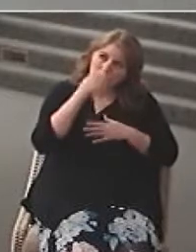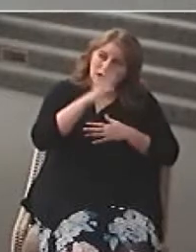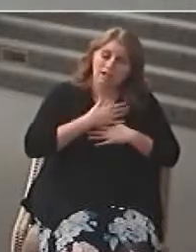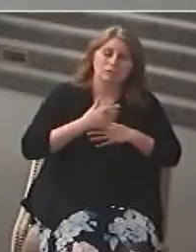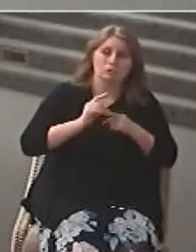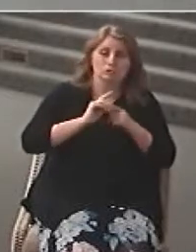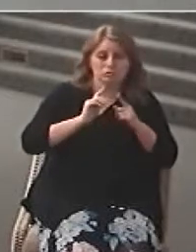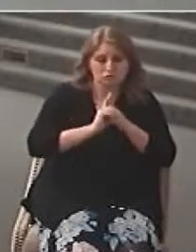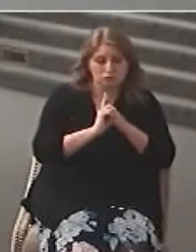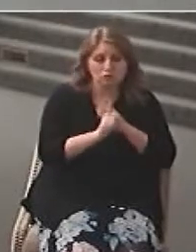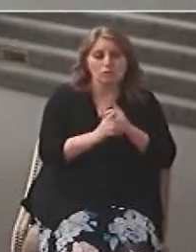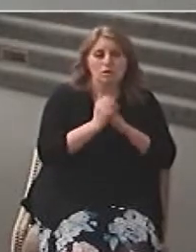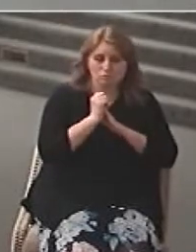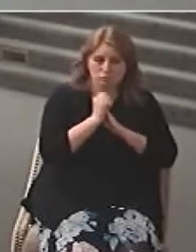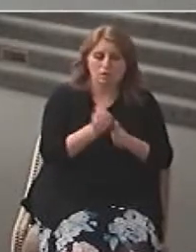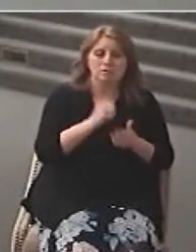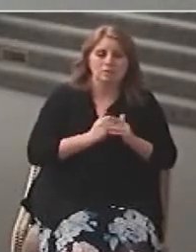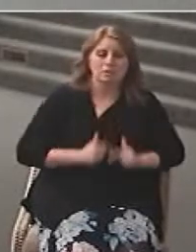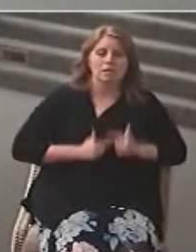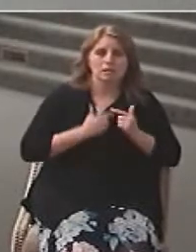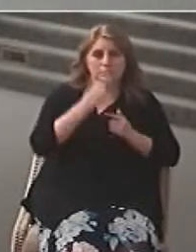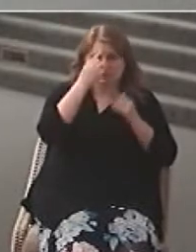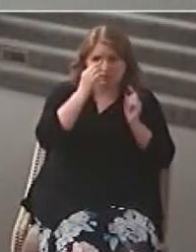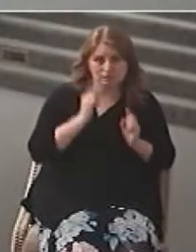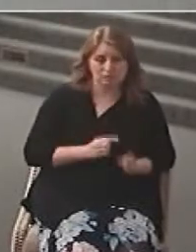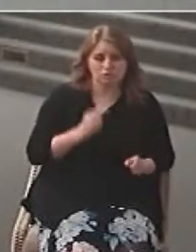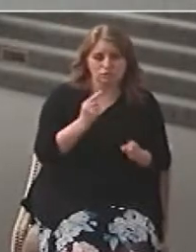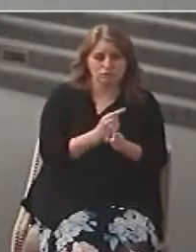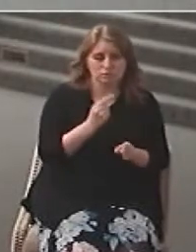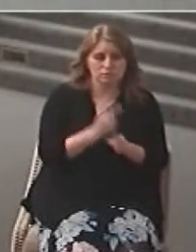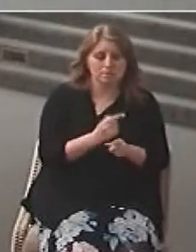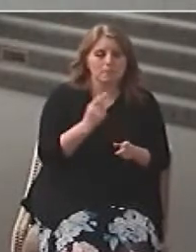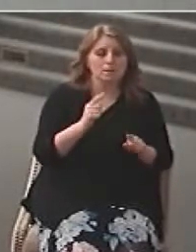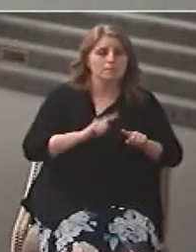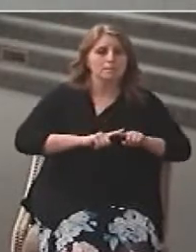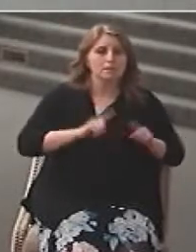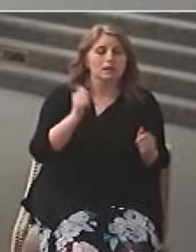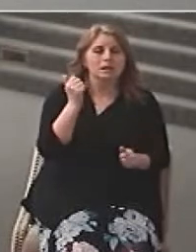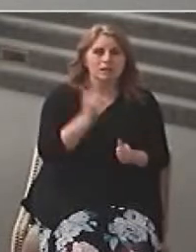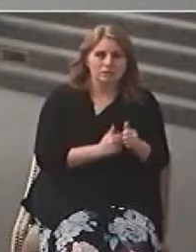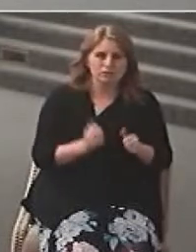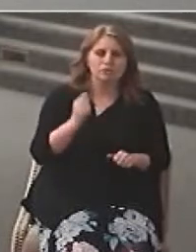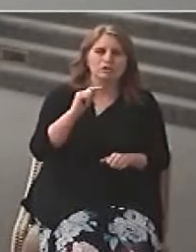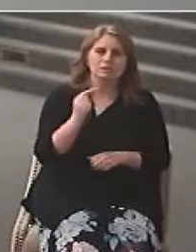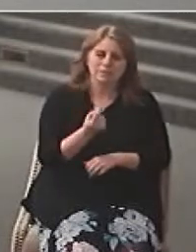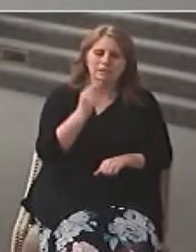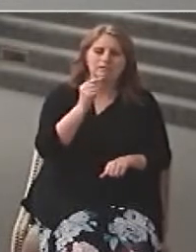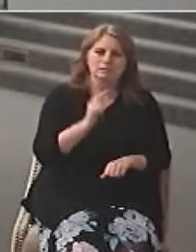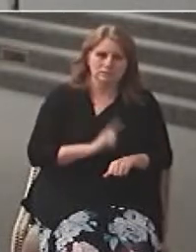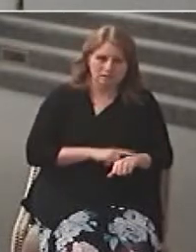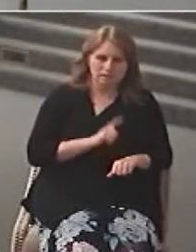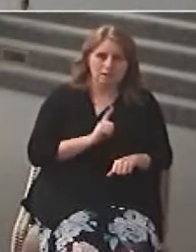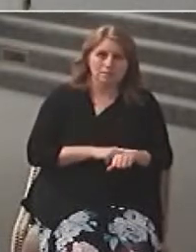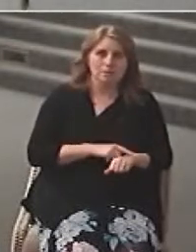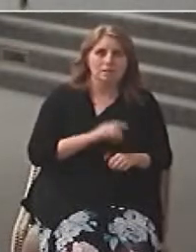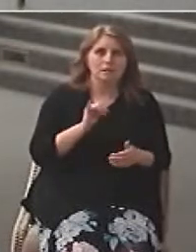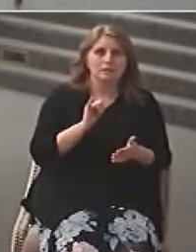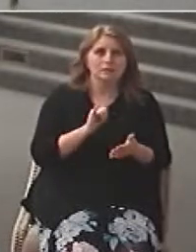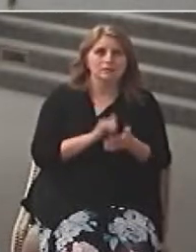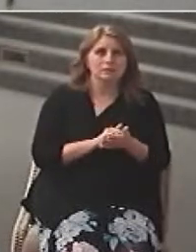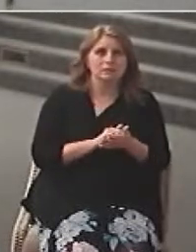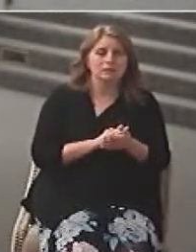in his life that he might be able to make the right choice. But that every time, every single time that